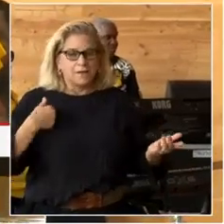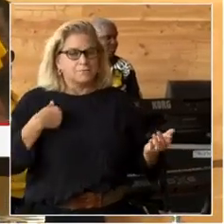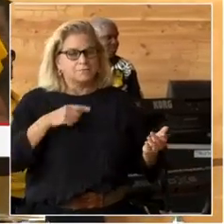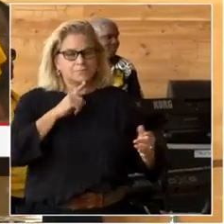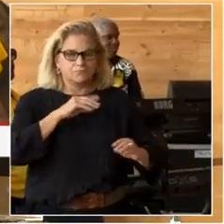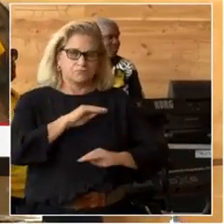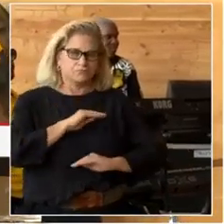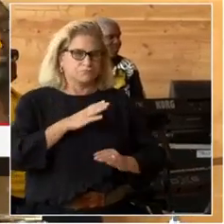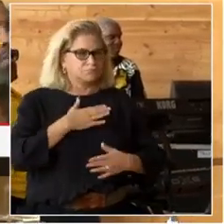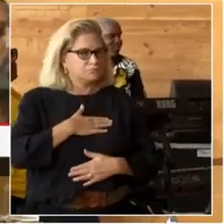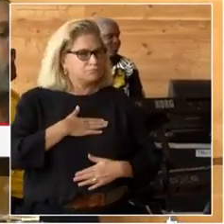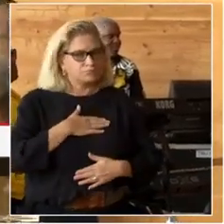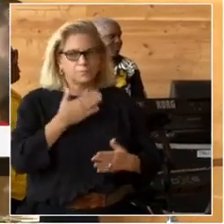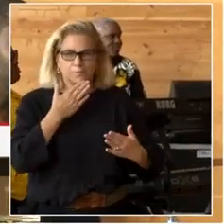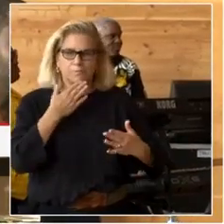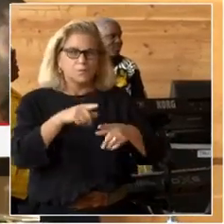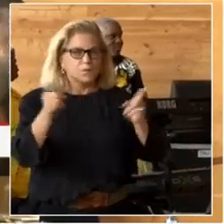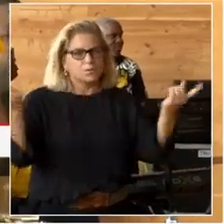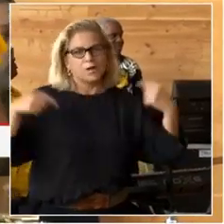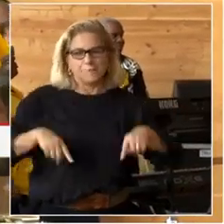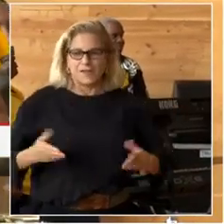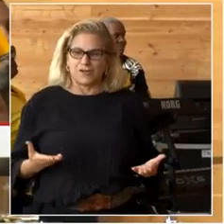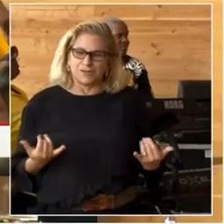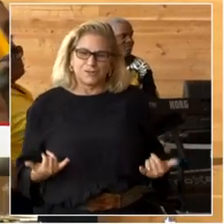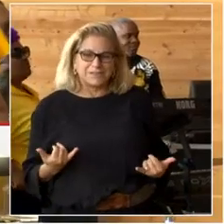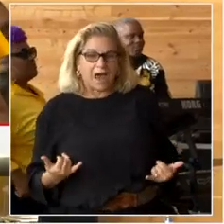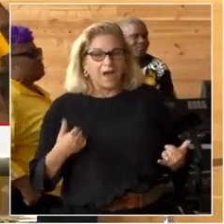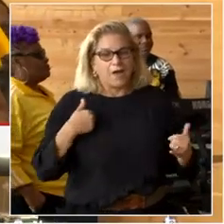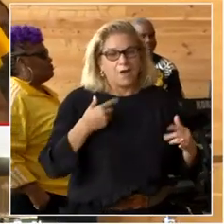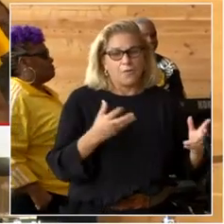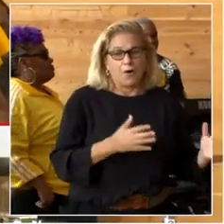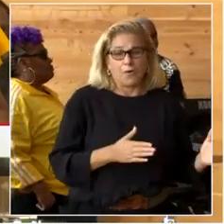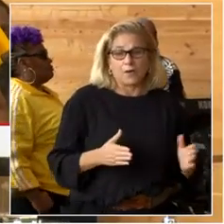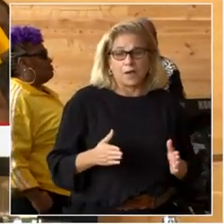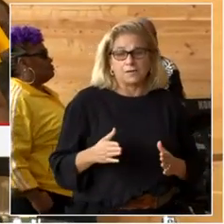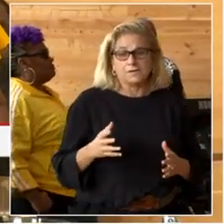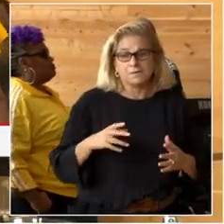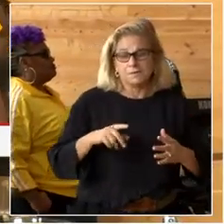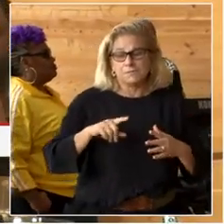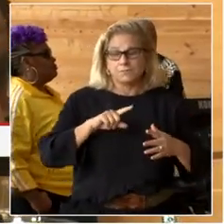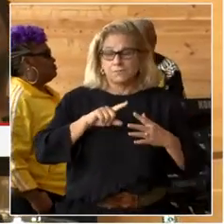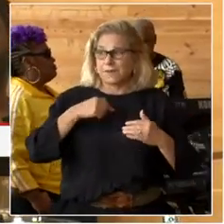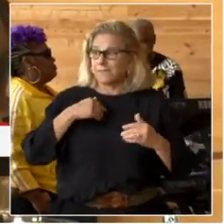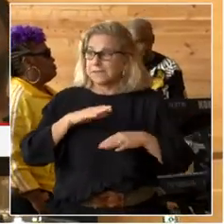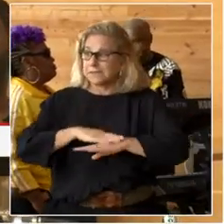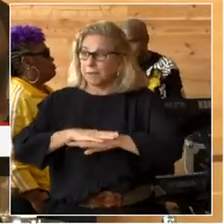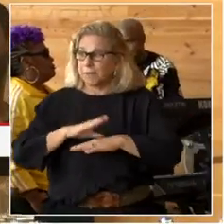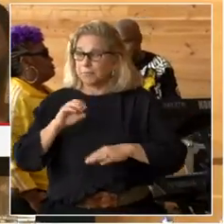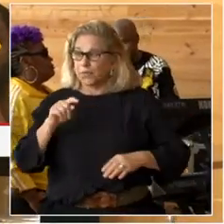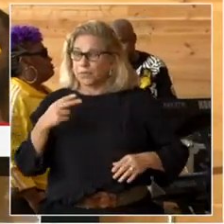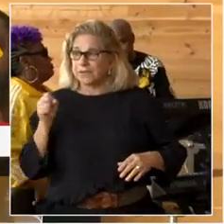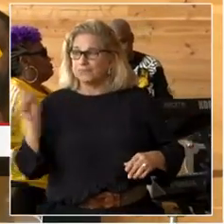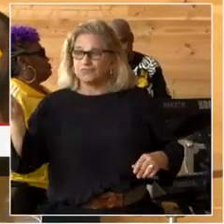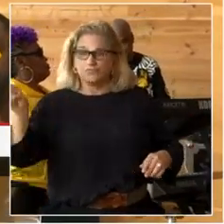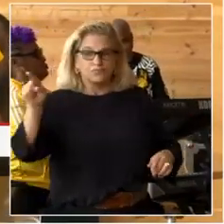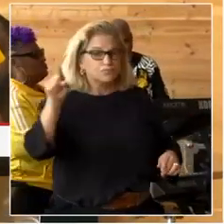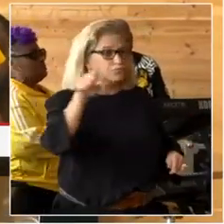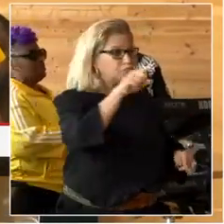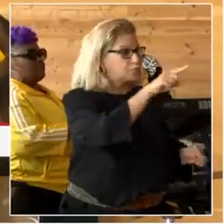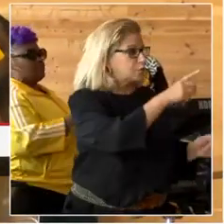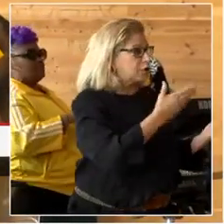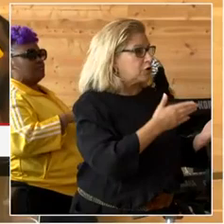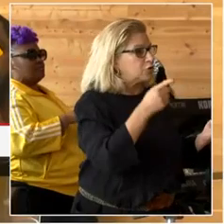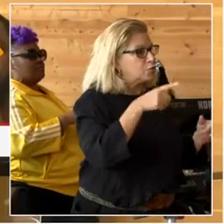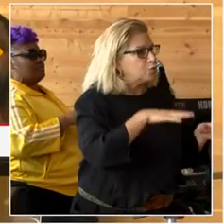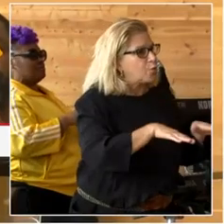remix rendition of our organizing chant. Today we have tabling partners, we have platform guests that will come forward to